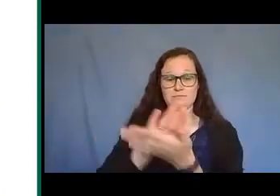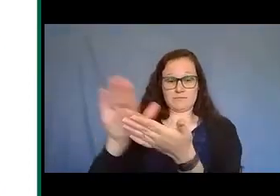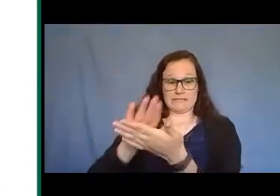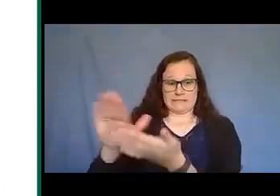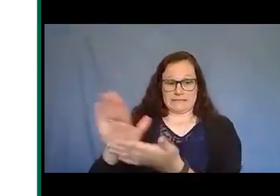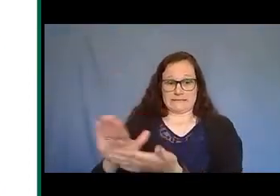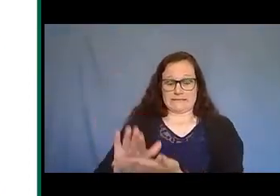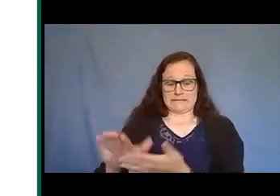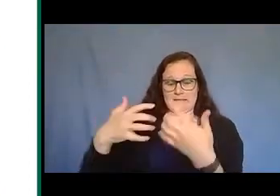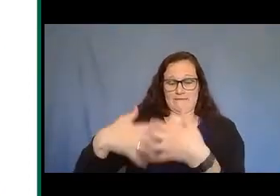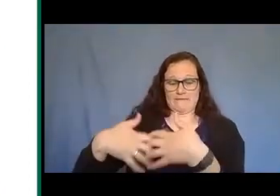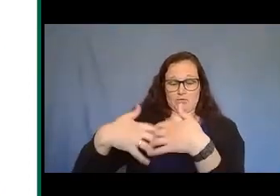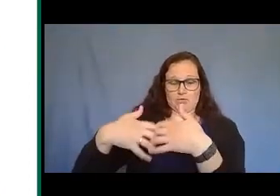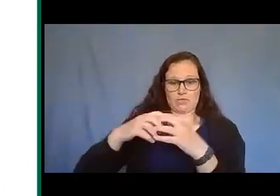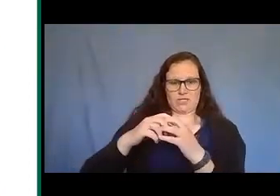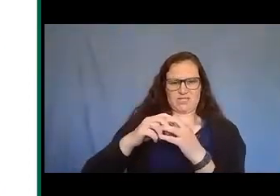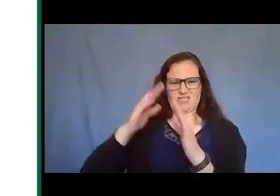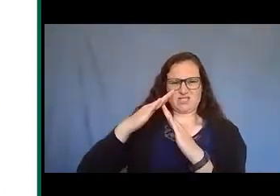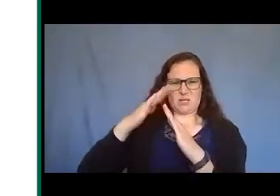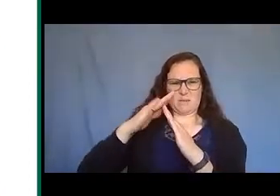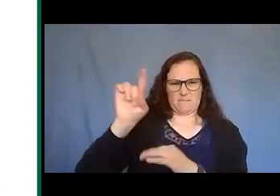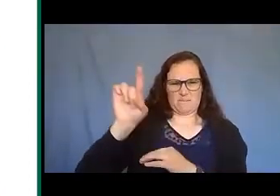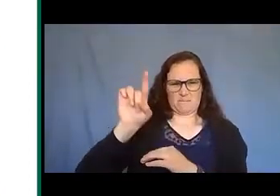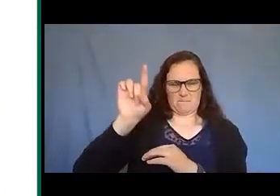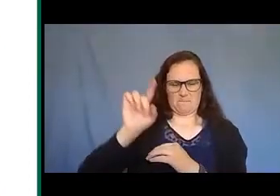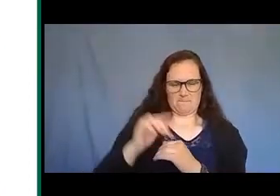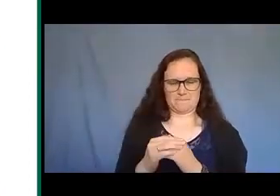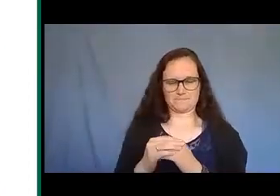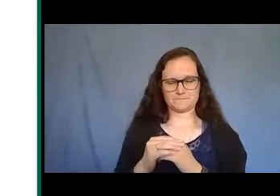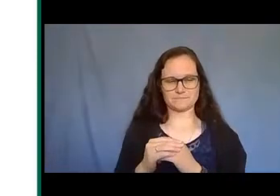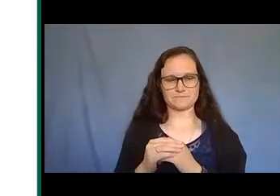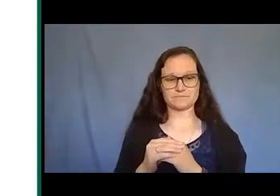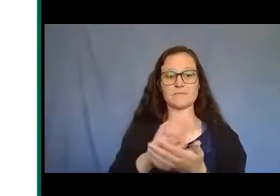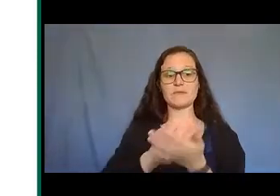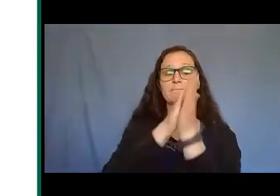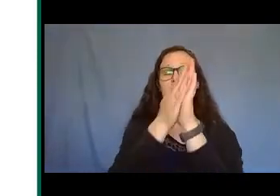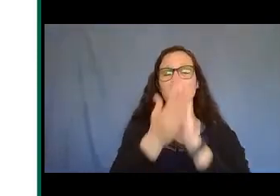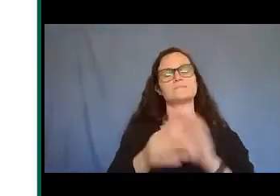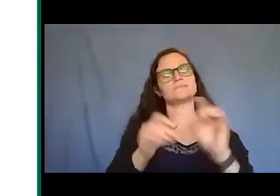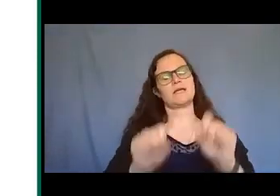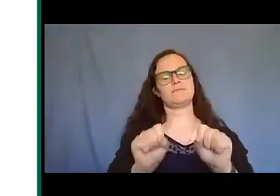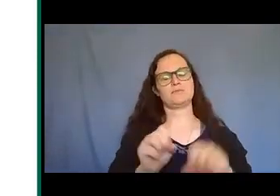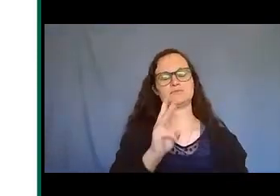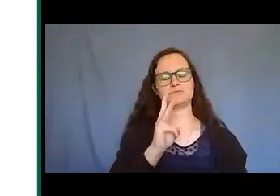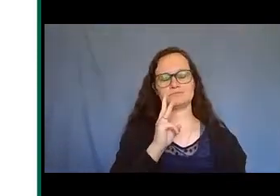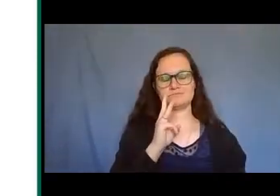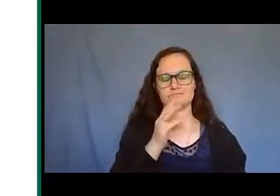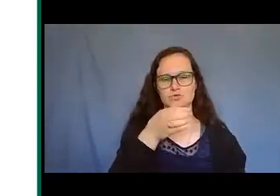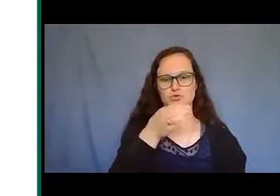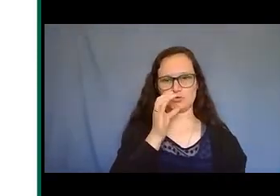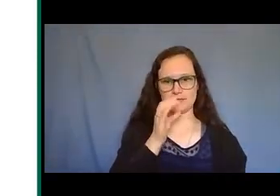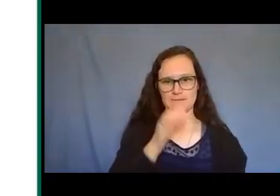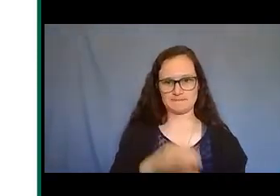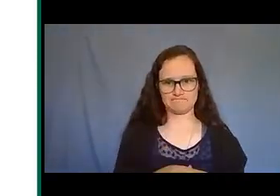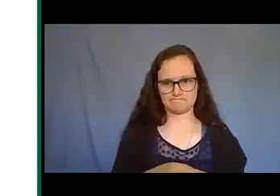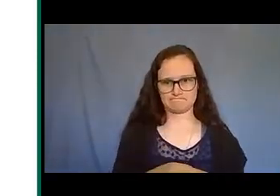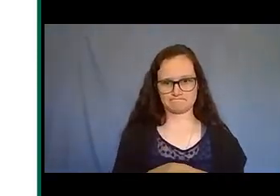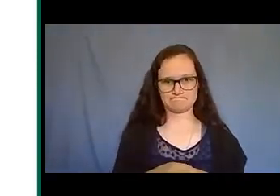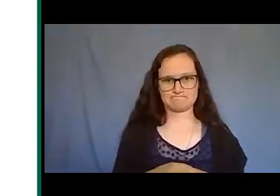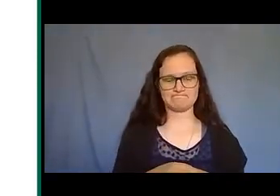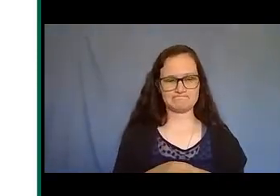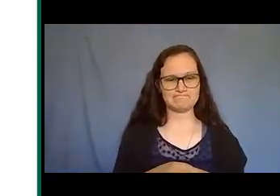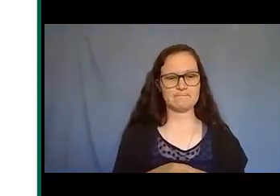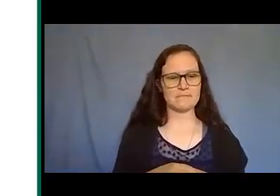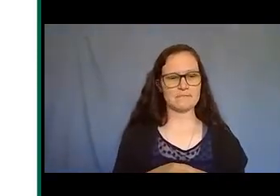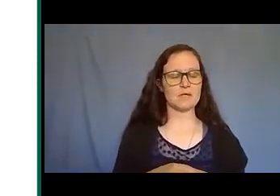at the top. And then from there becomes drinking water. On here, we also have the locations